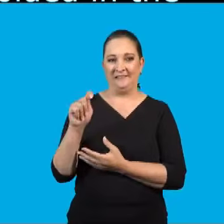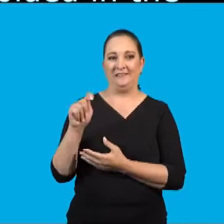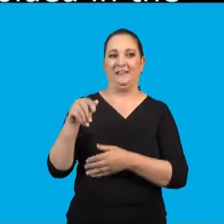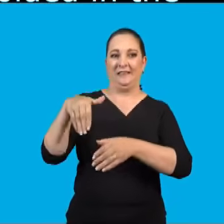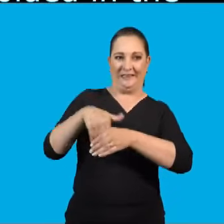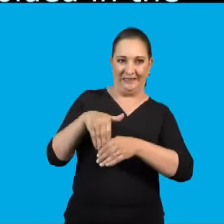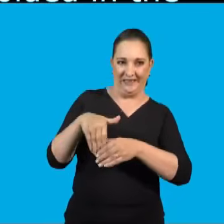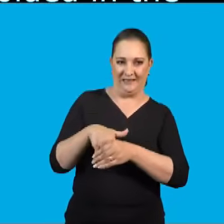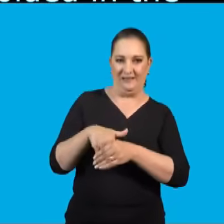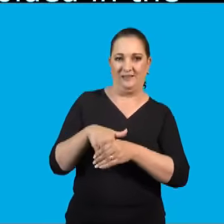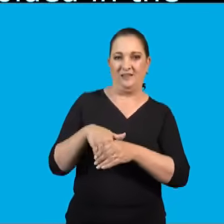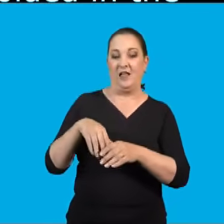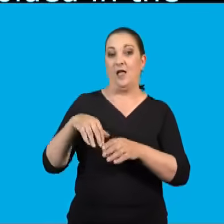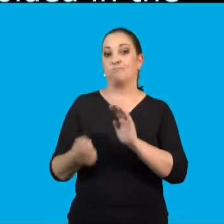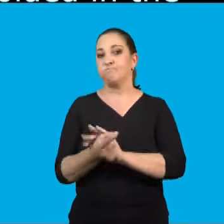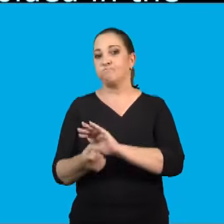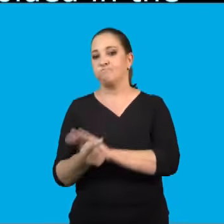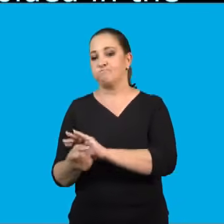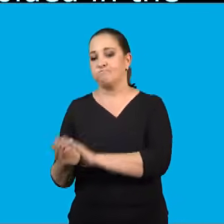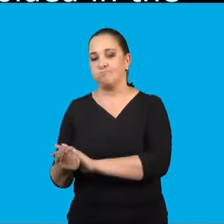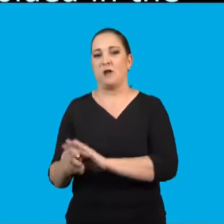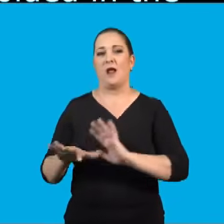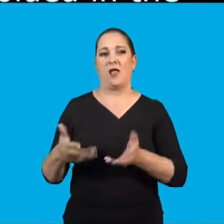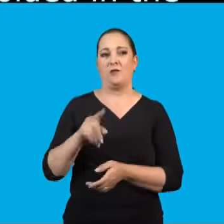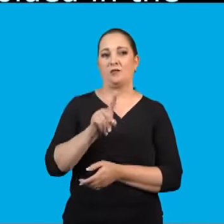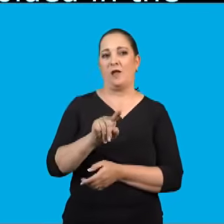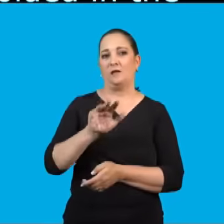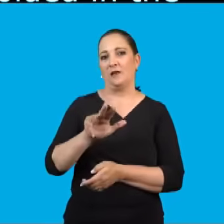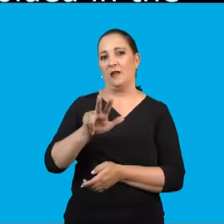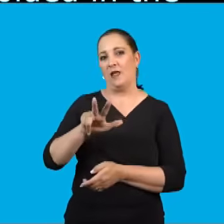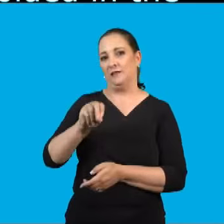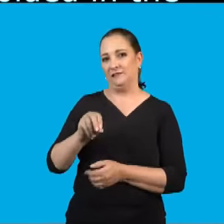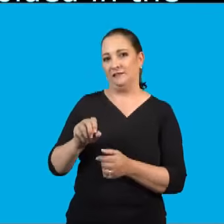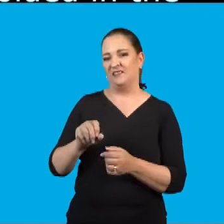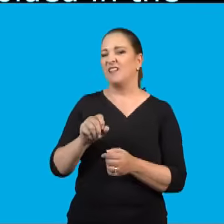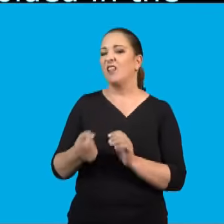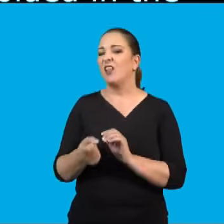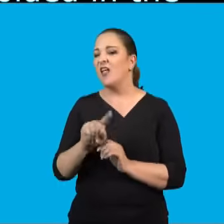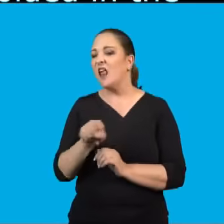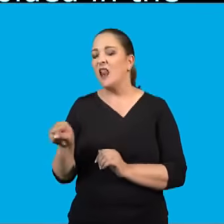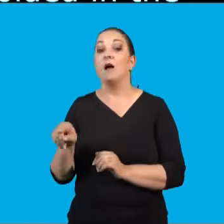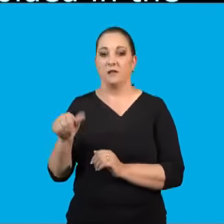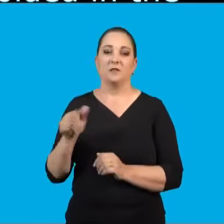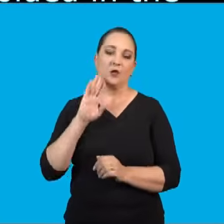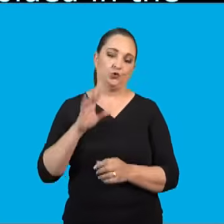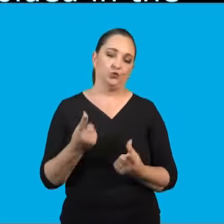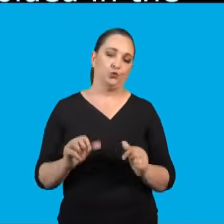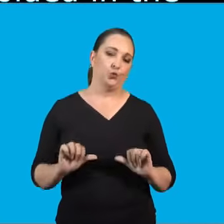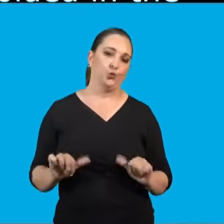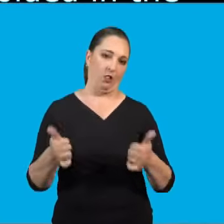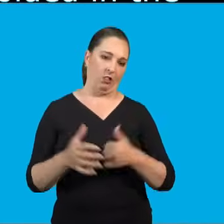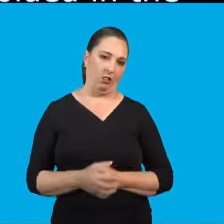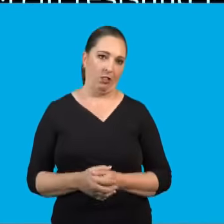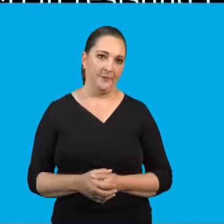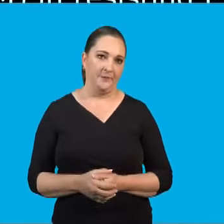to underline, indicate how the events unfolded in the 1980s. If you do that, you are going to do very,